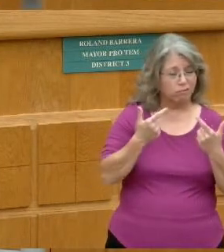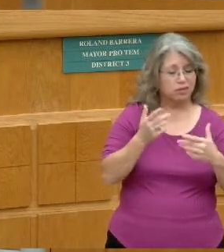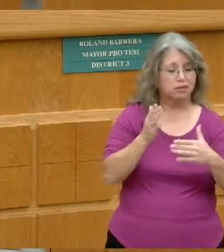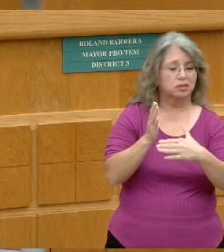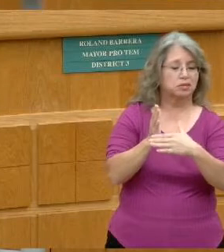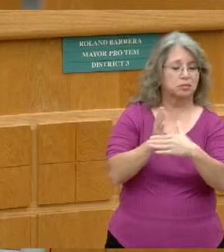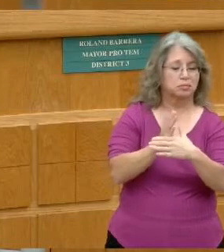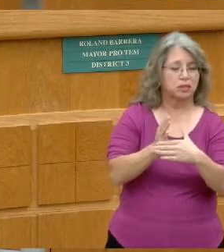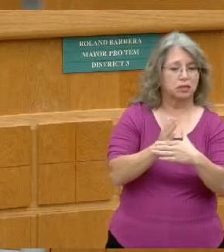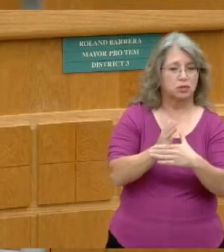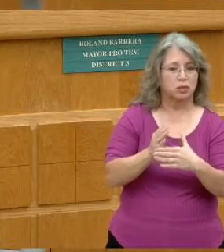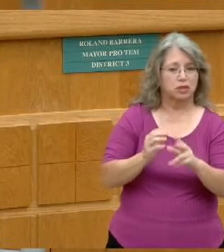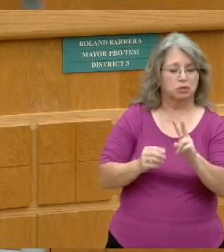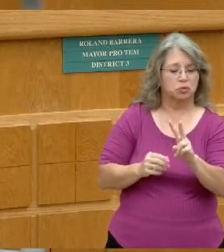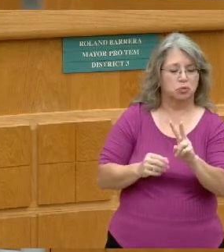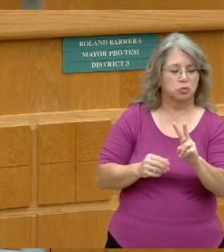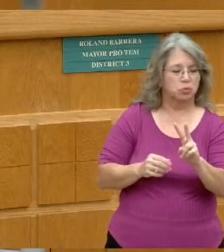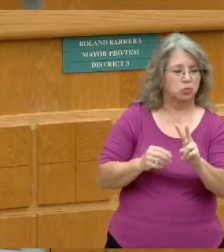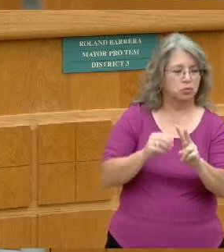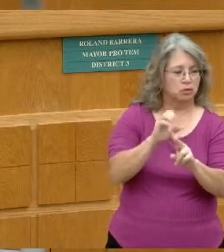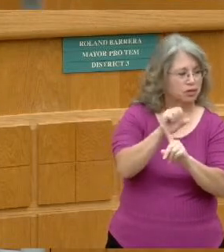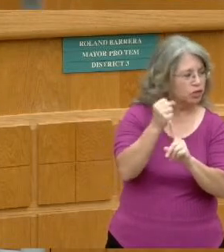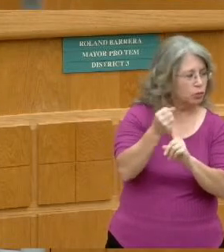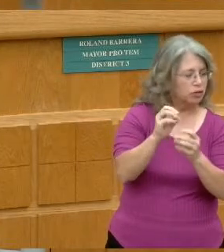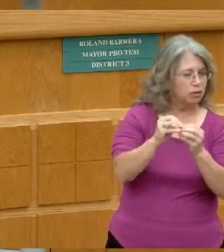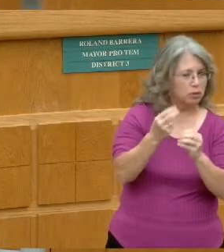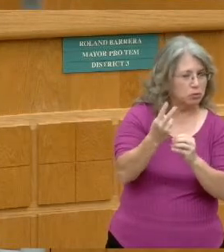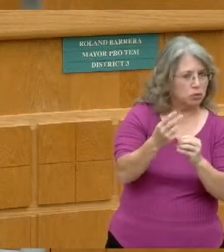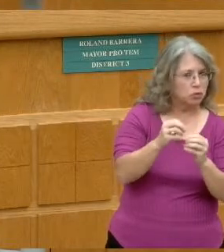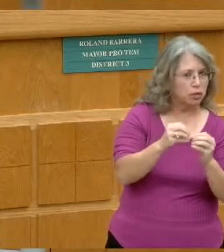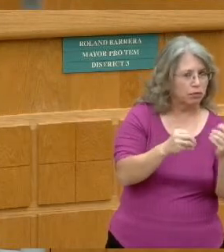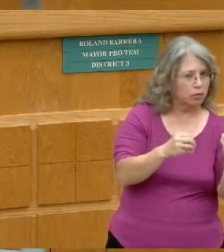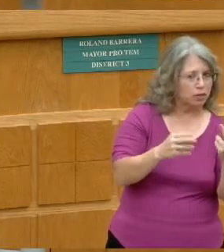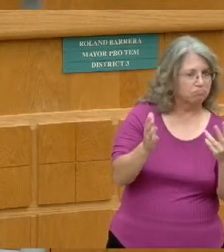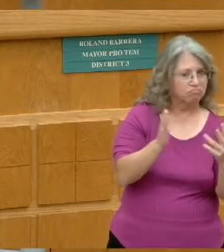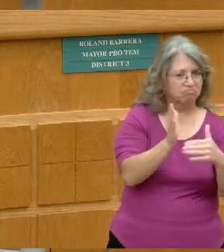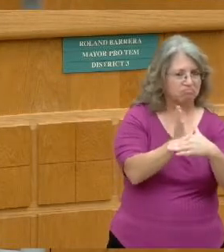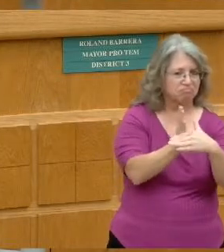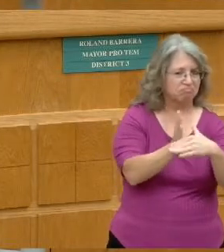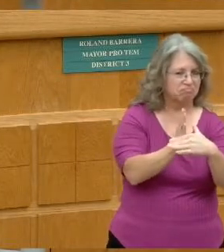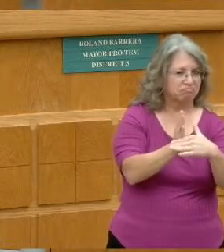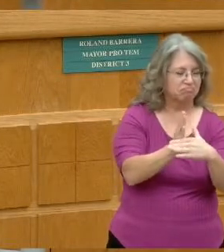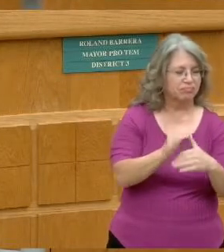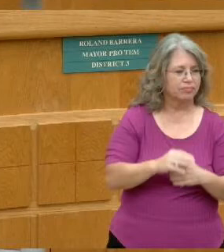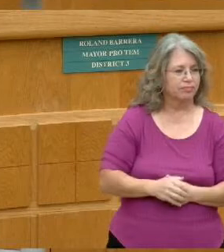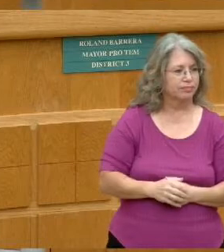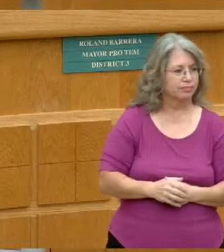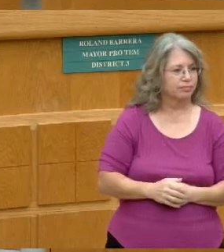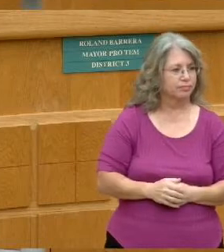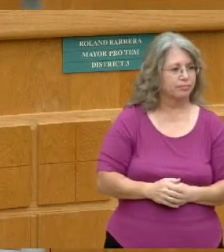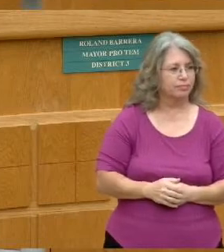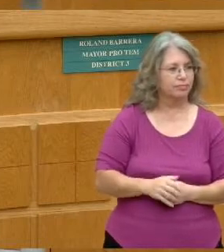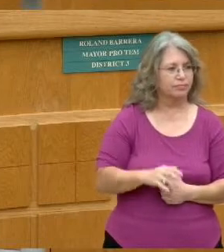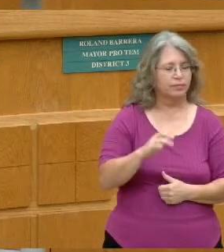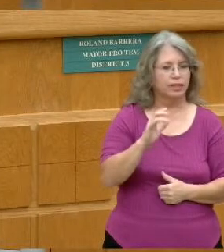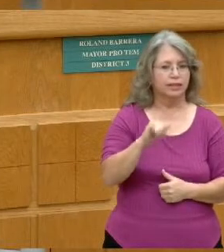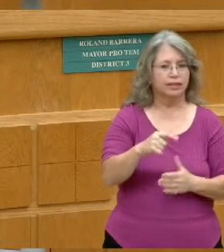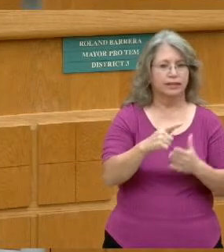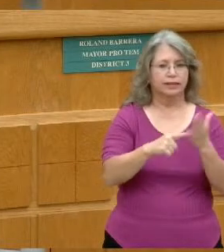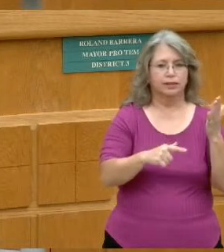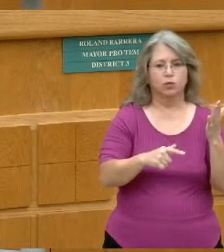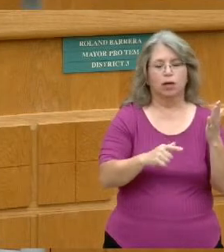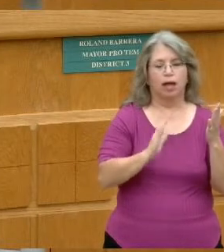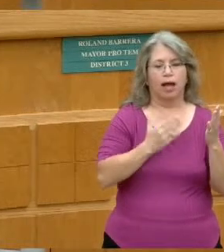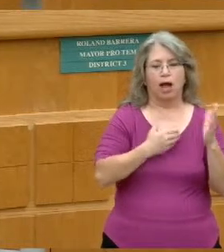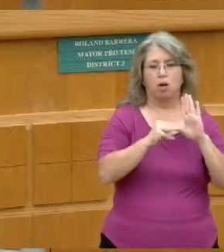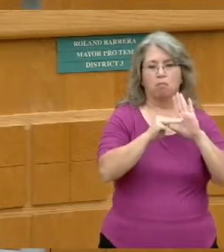between scenario two and three. So this is what it would have looked like. This is what the model that we're running projects